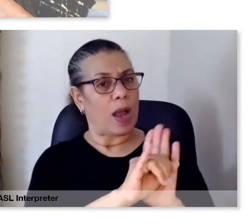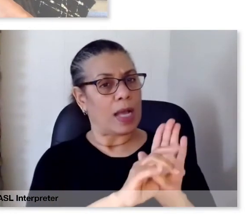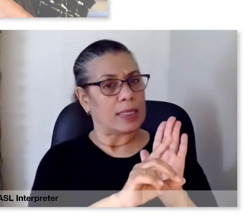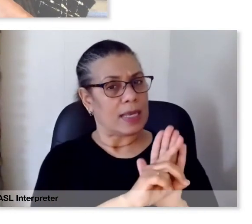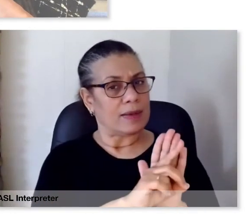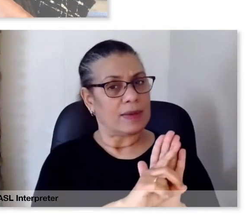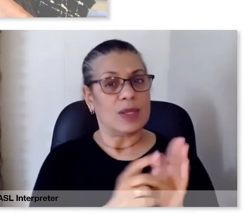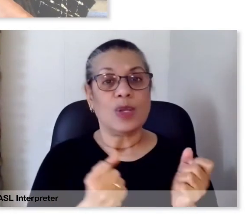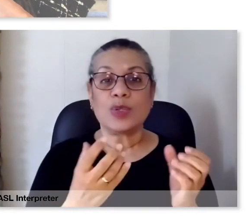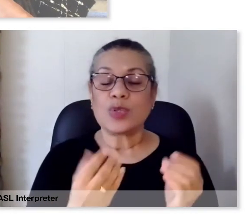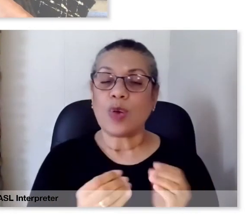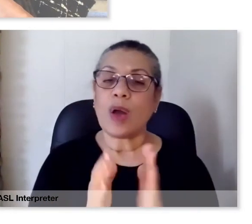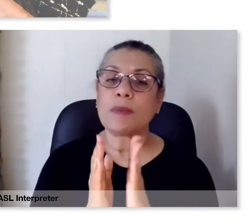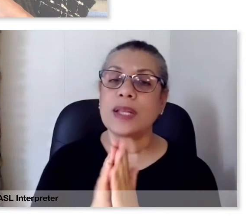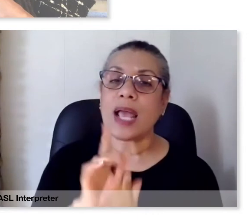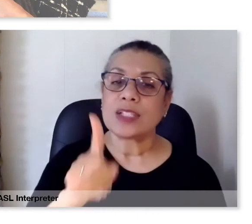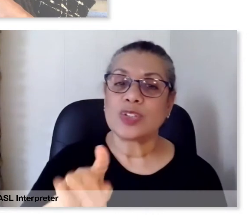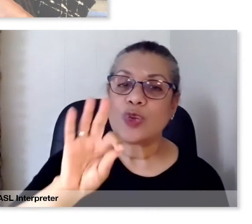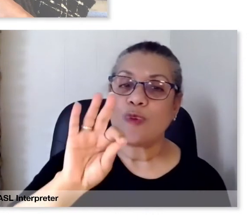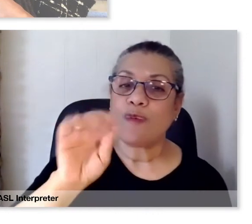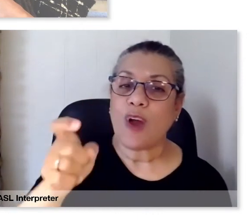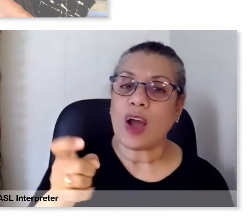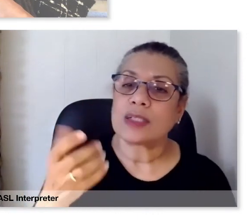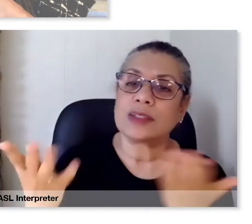Fox. What are your thoughts on that?